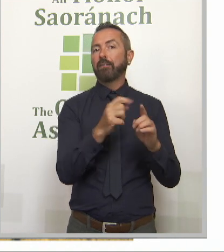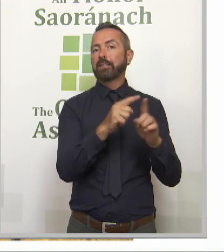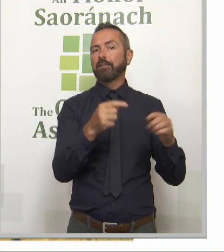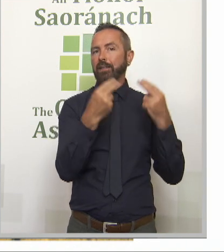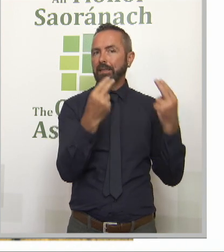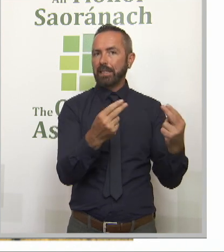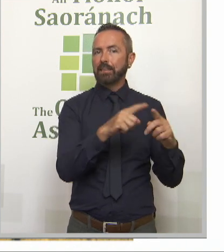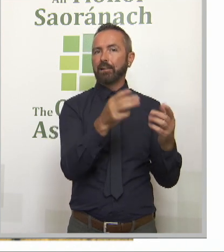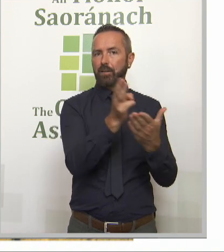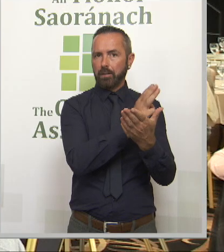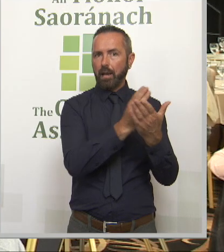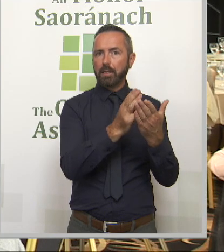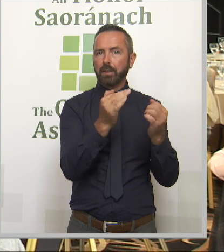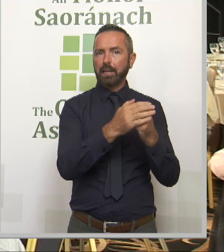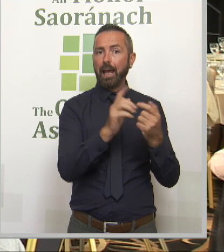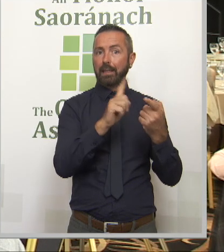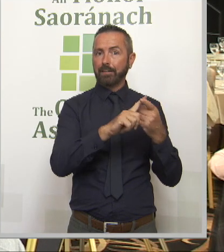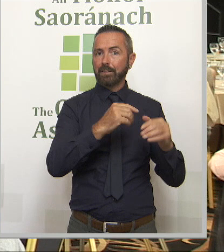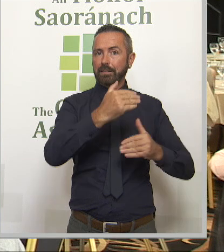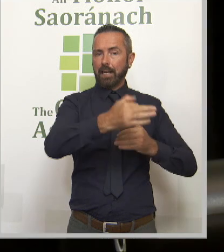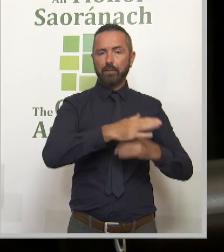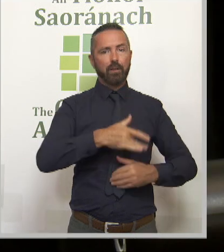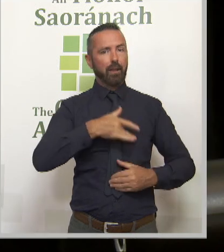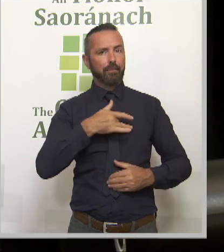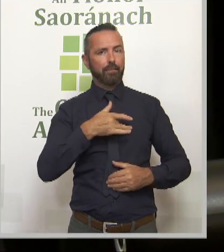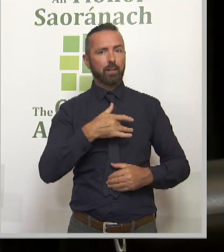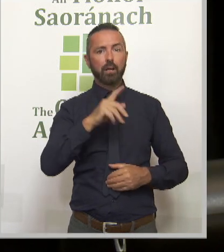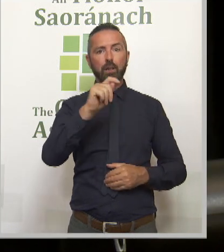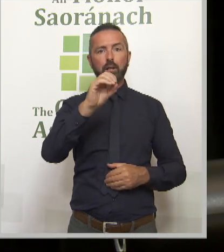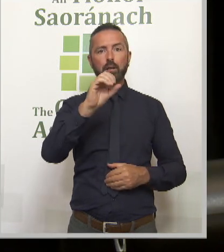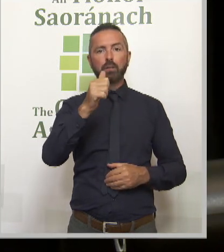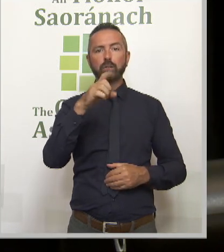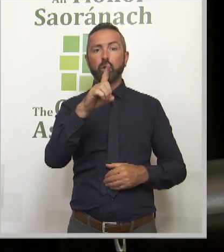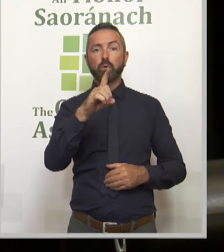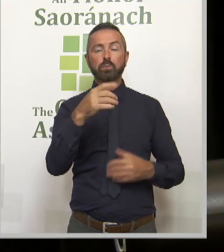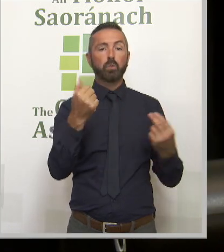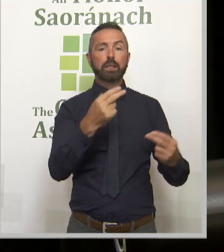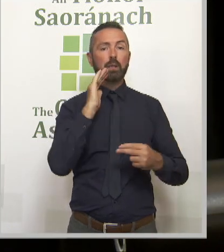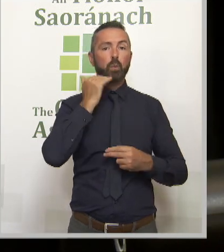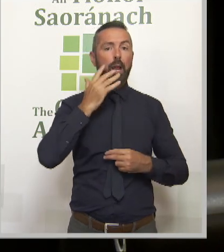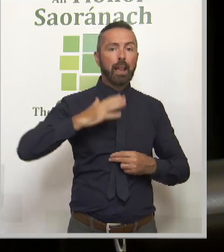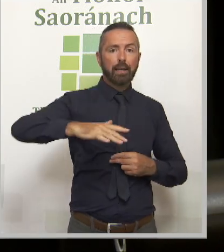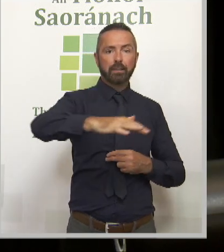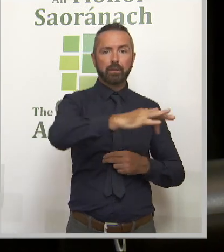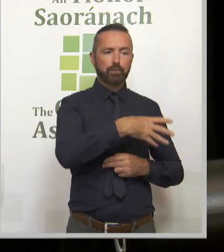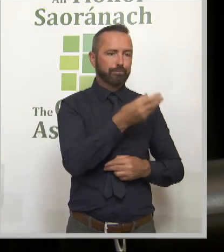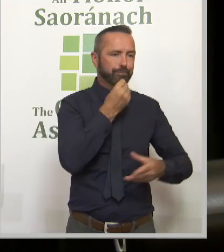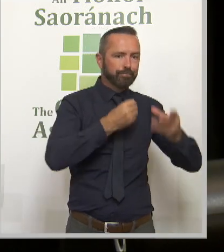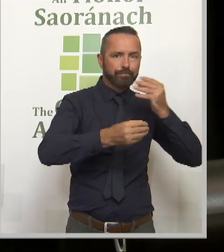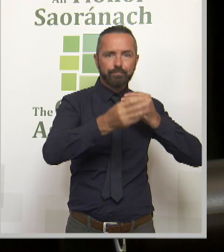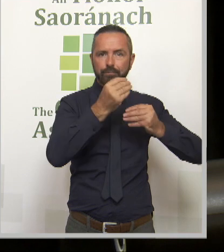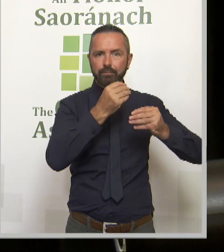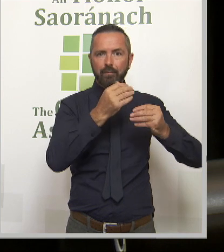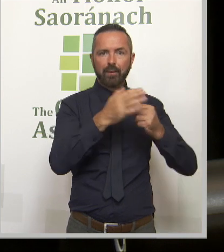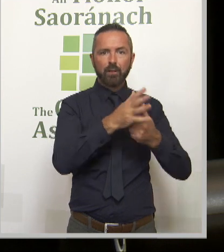different aspects and stages of their lives. So our toads, for example, may need wetland areas to forage on